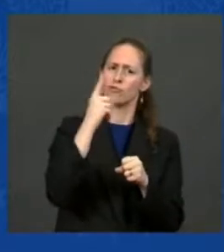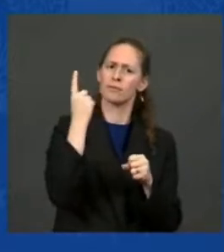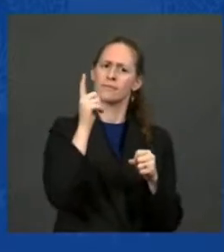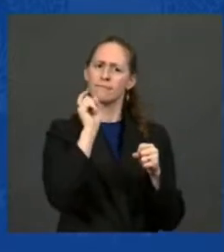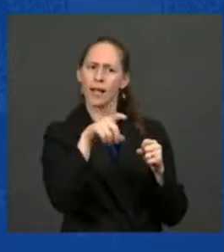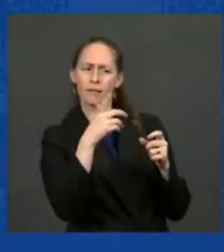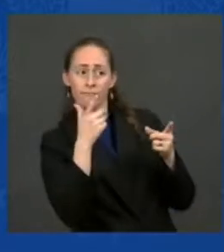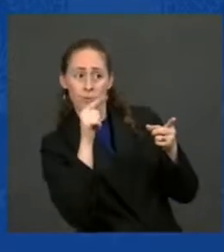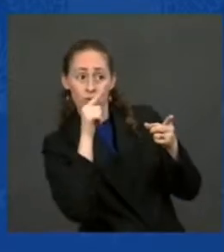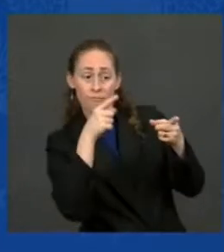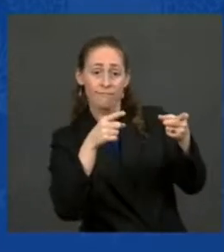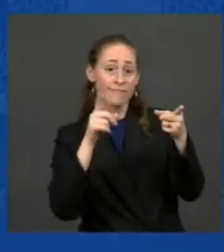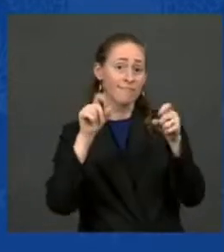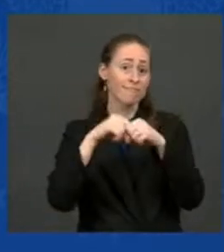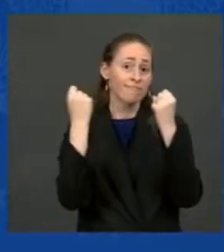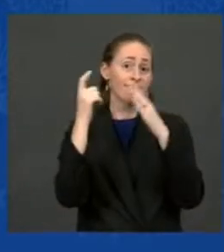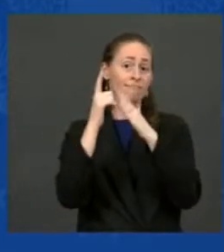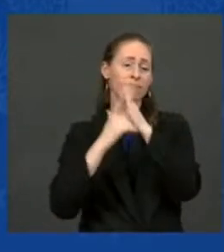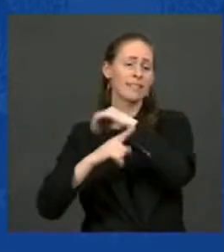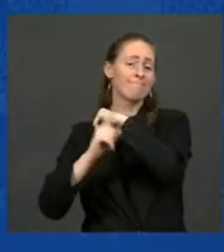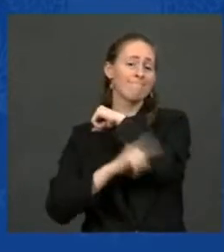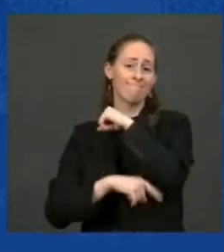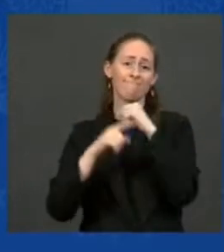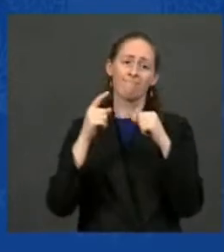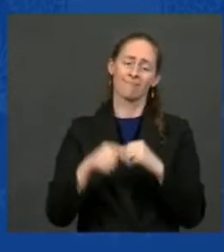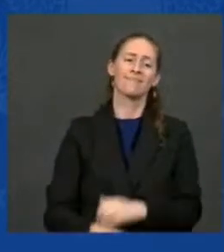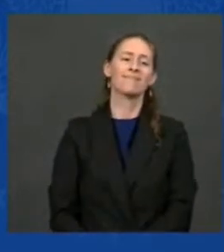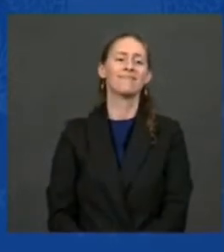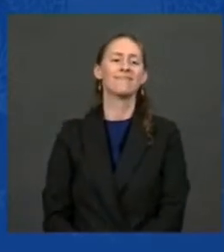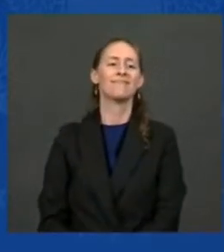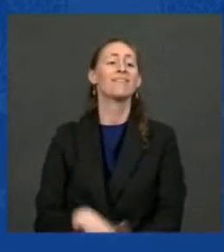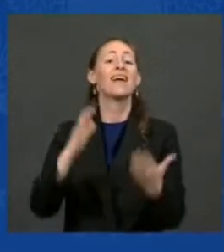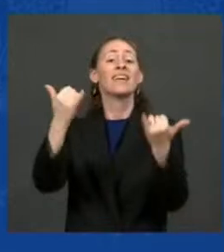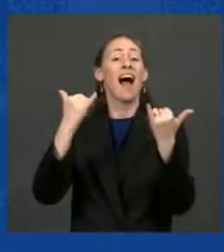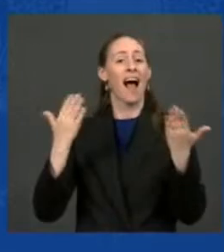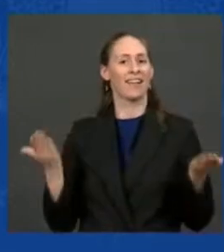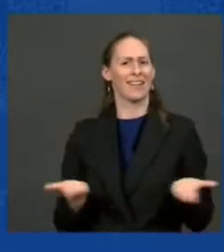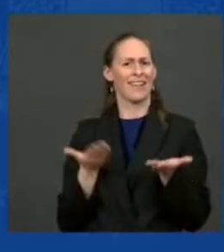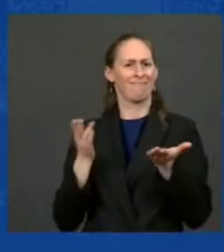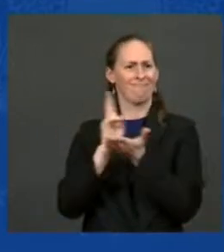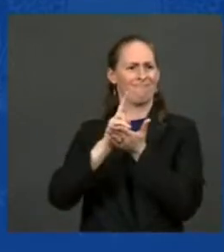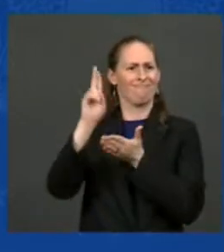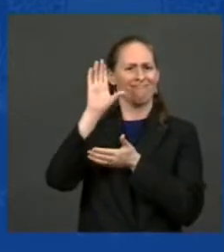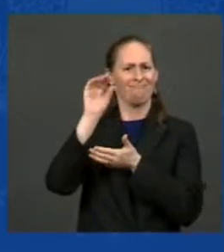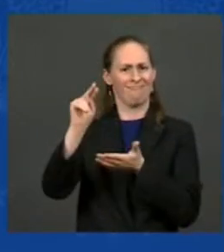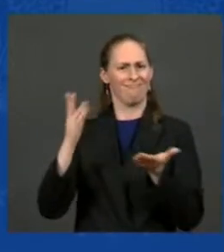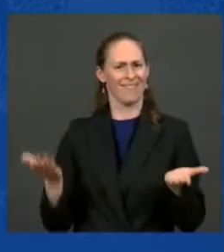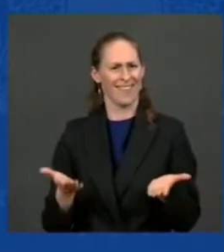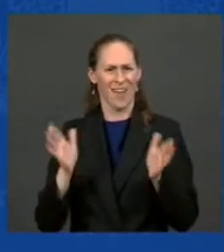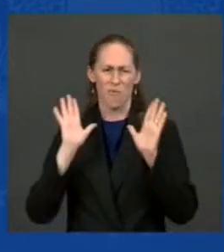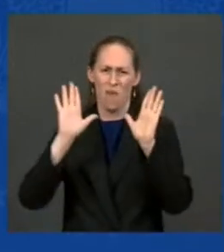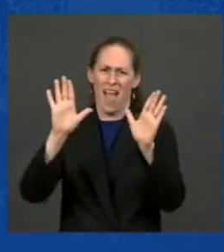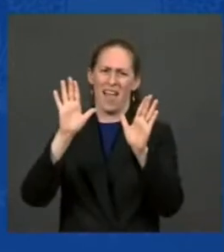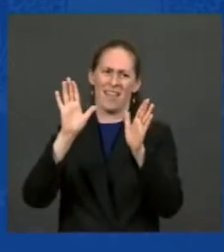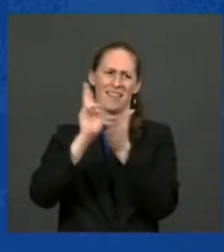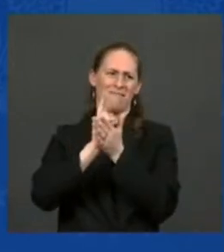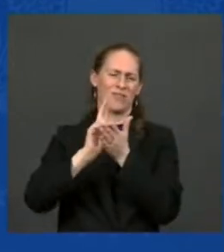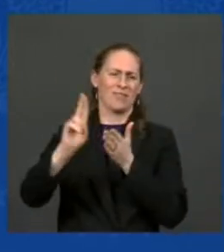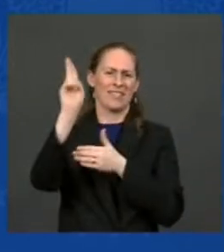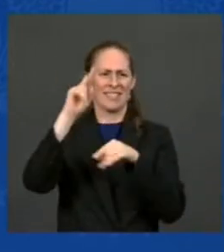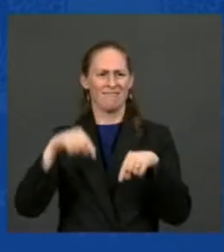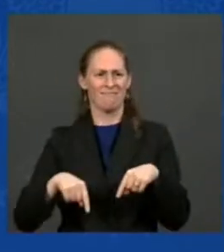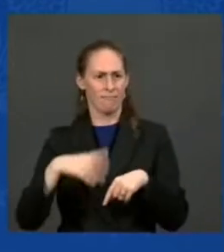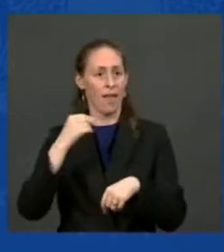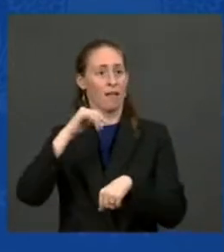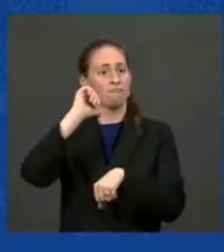gather on the campus of a great American university and at the entrance to its Center for Human Rights. May I say with thanks